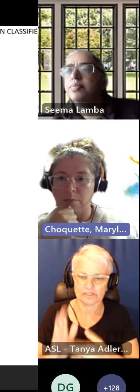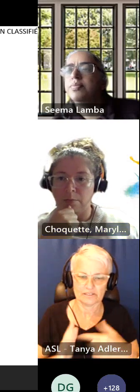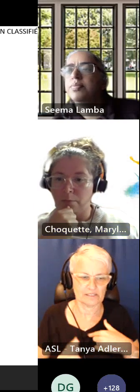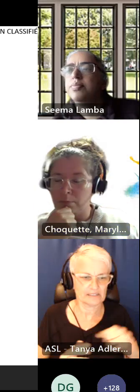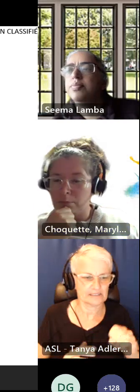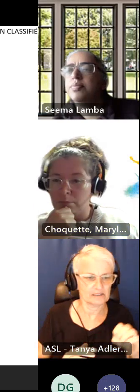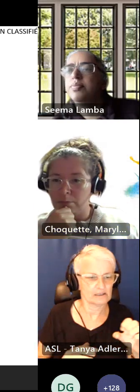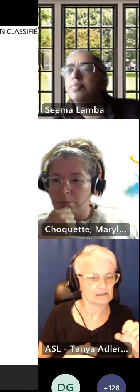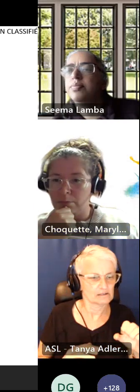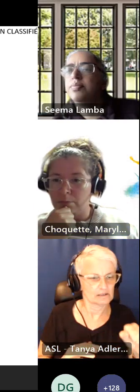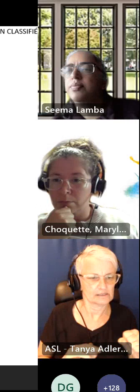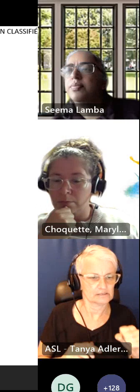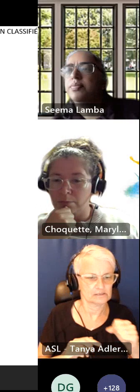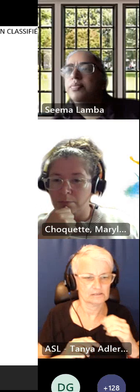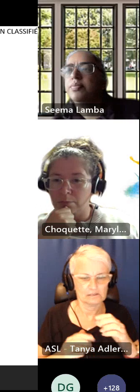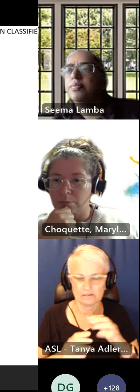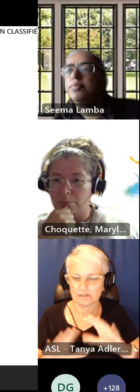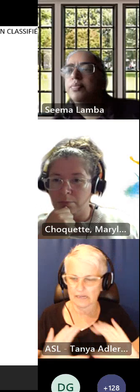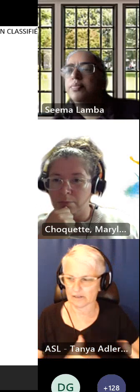sense.